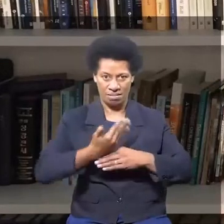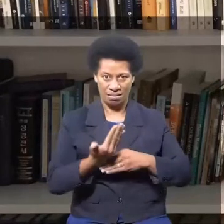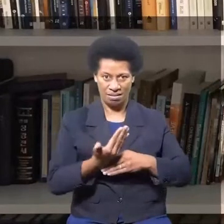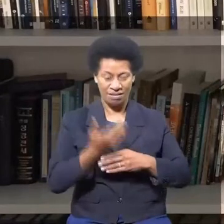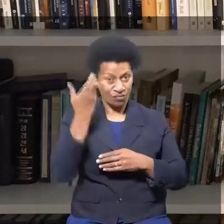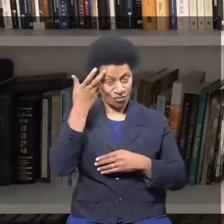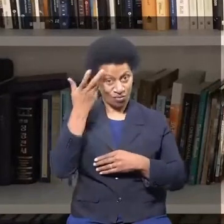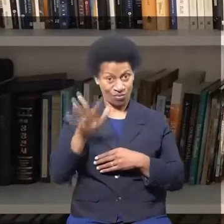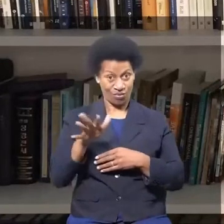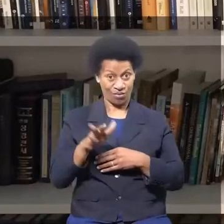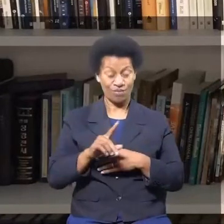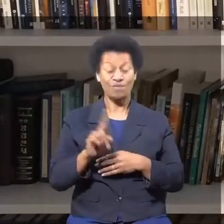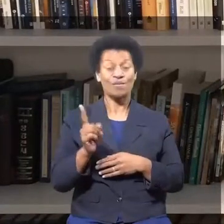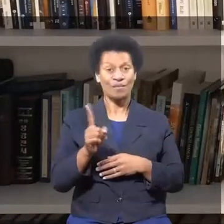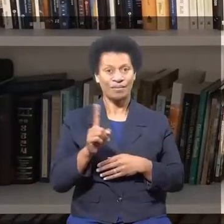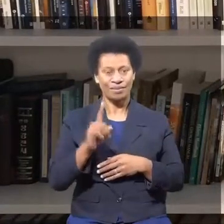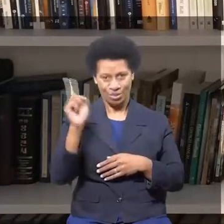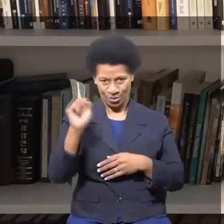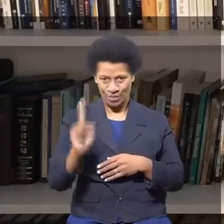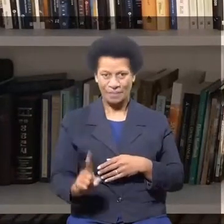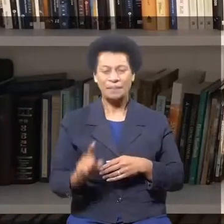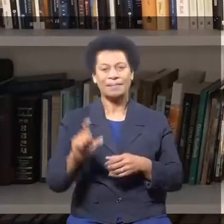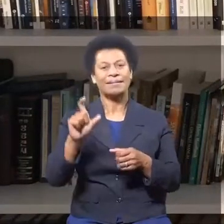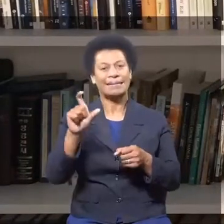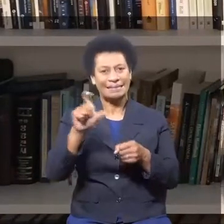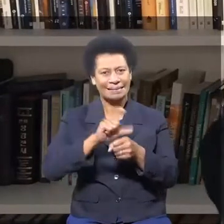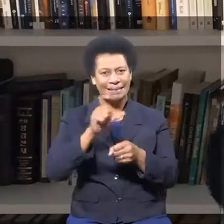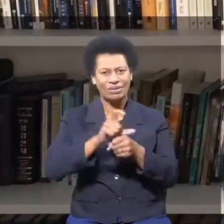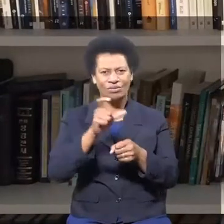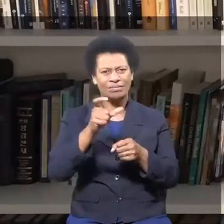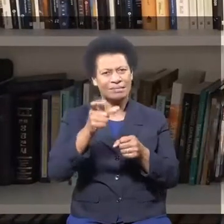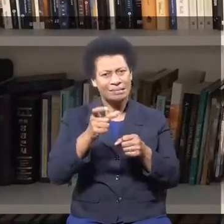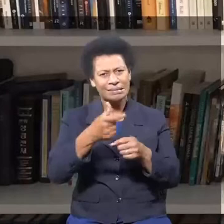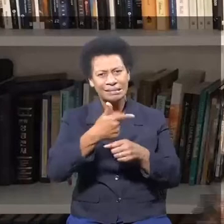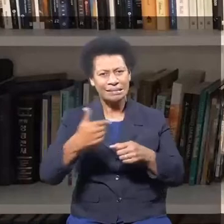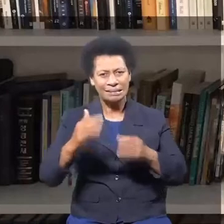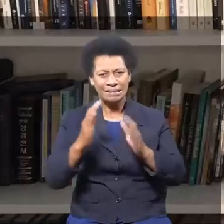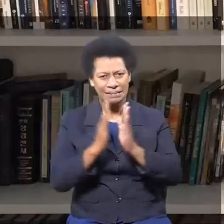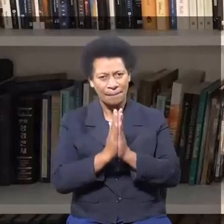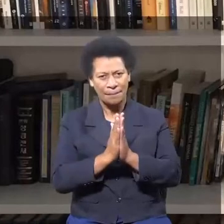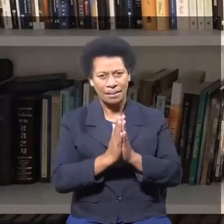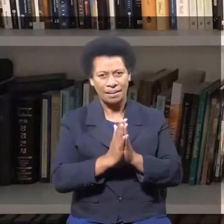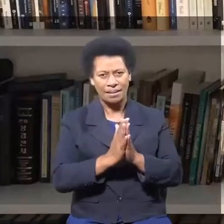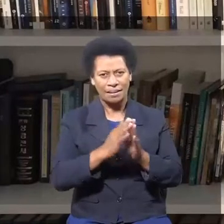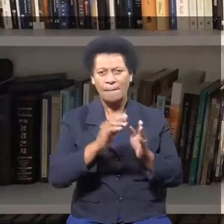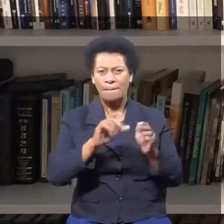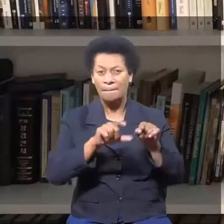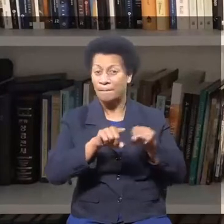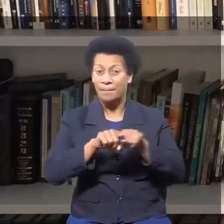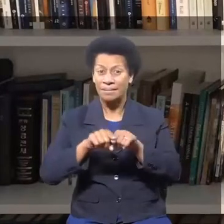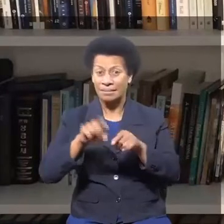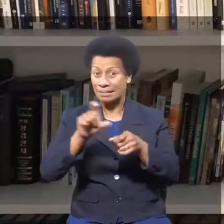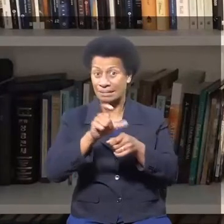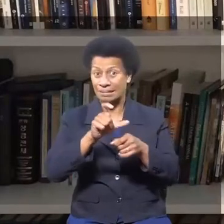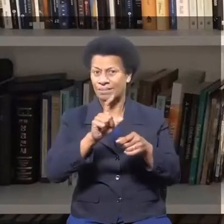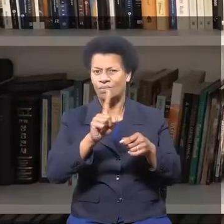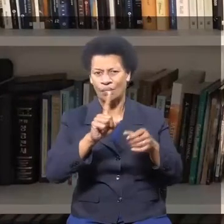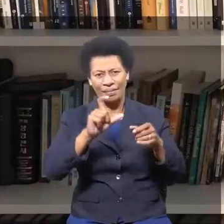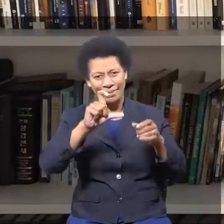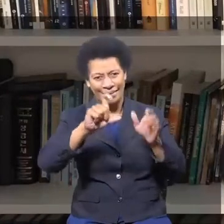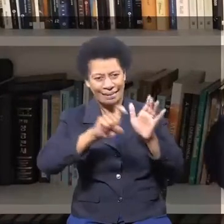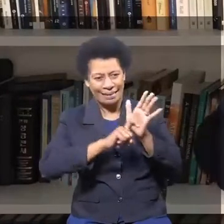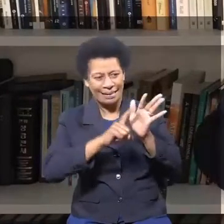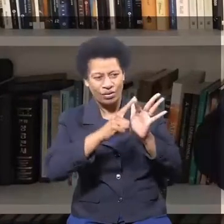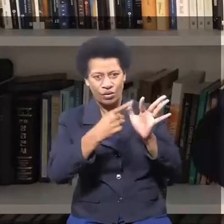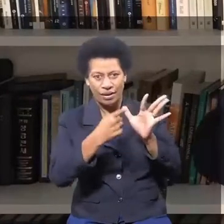didn't know, today is Creation Sabbath, which is one Sabbath every year, the fourth Sabbath in October,